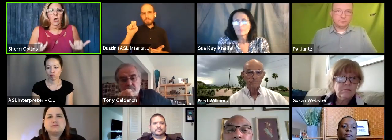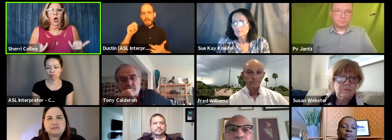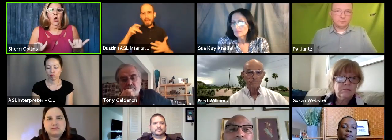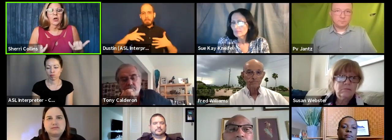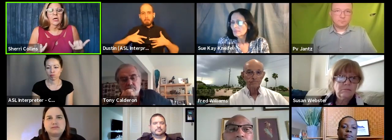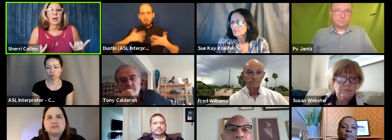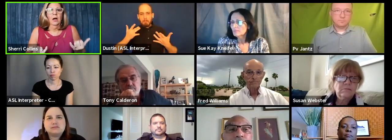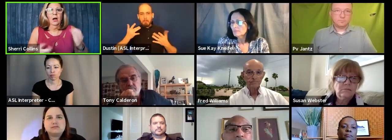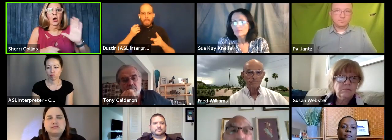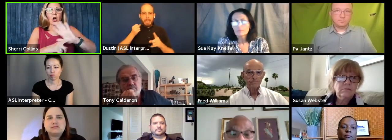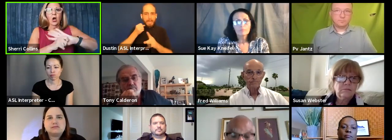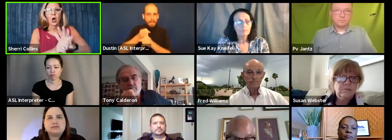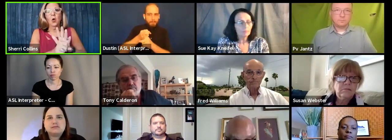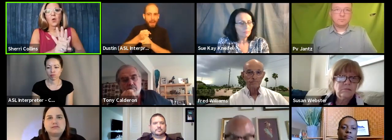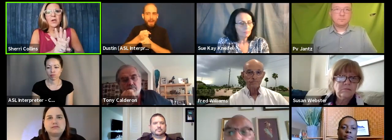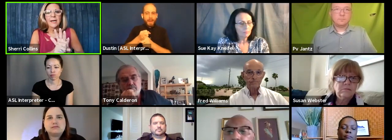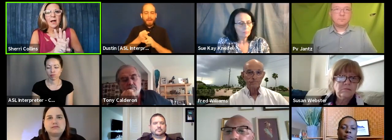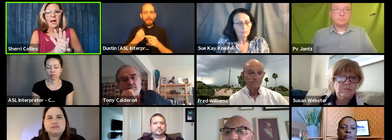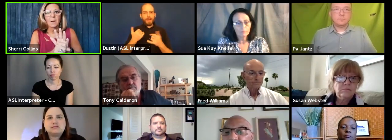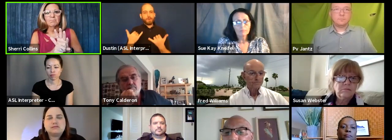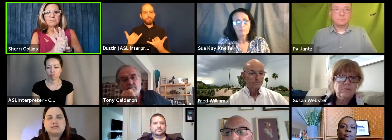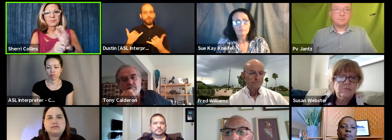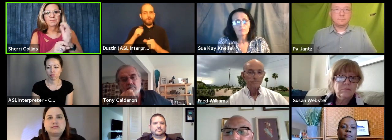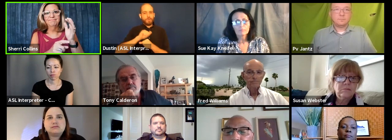this current